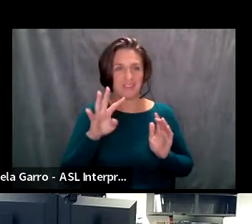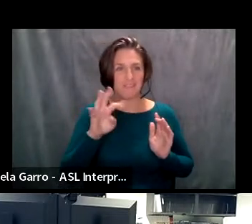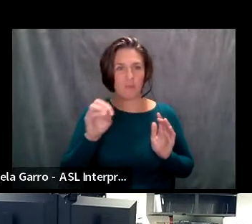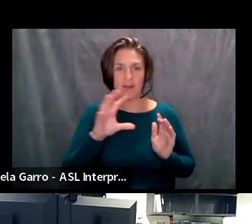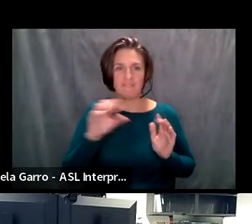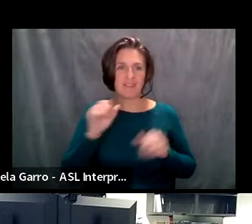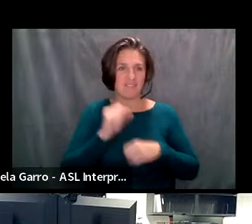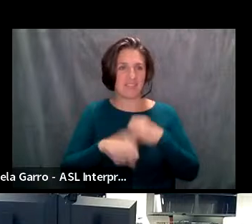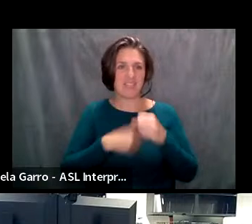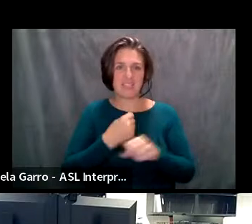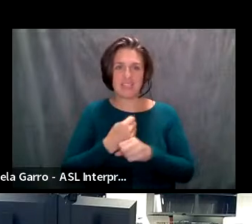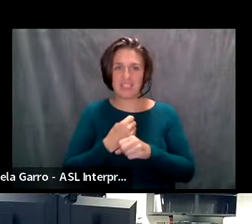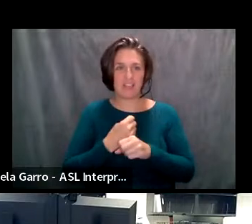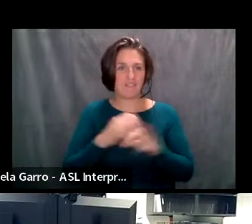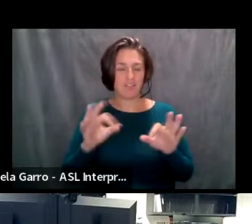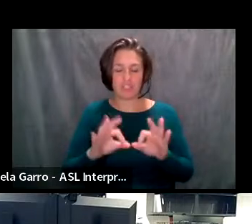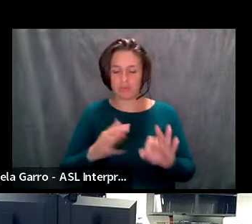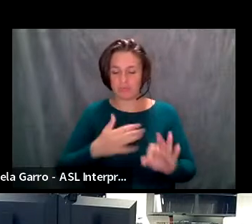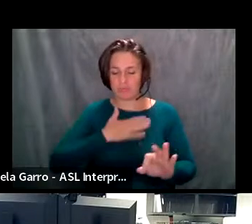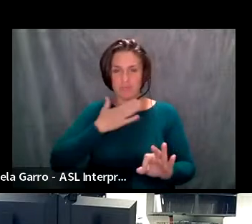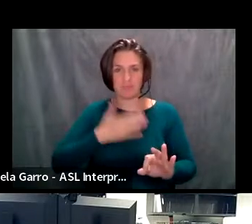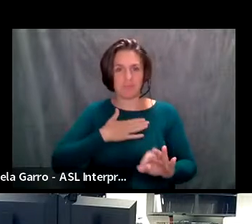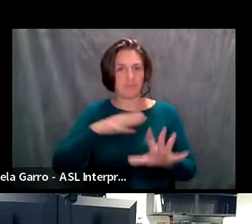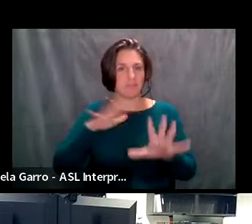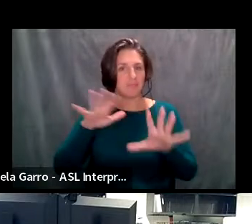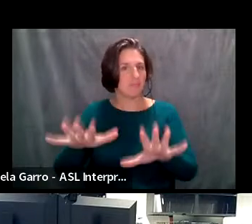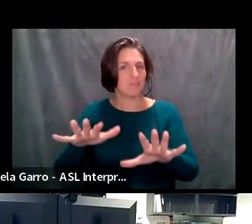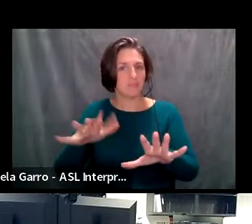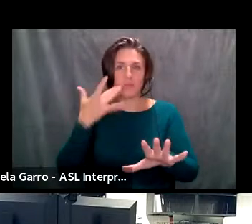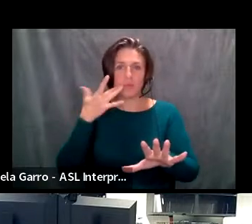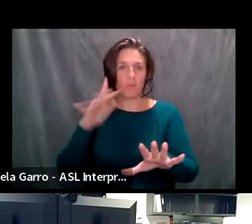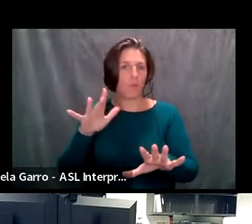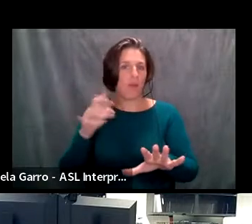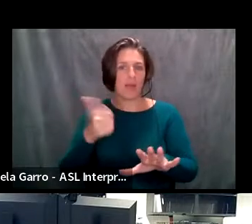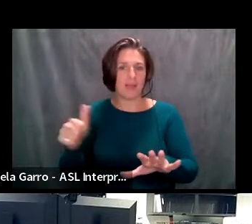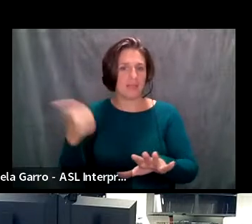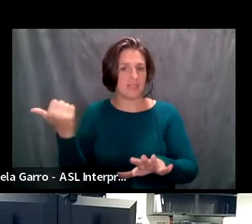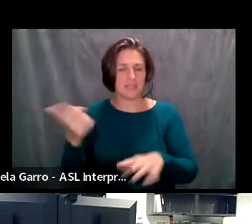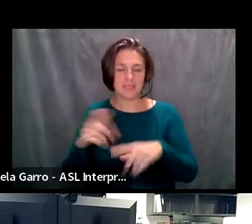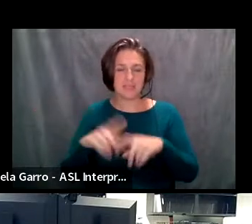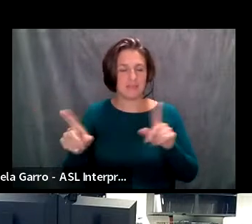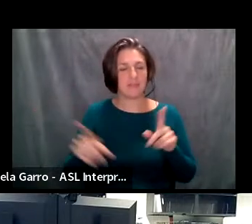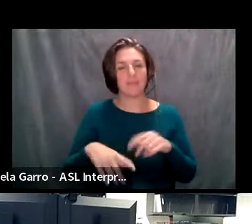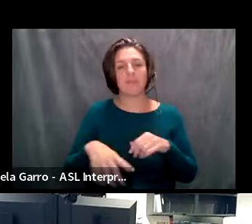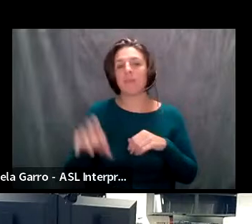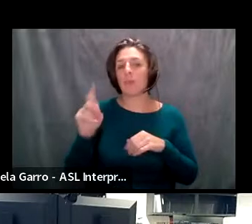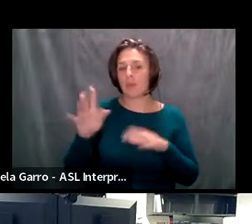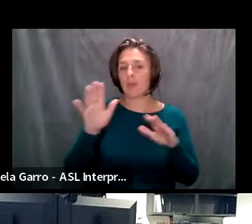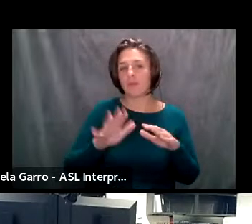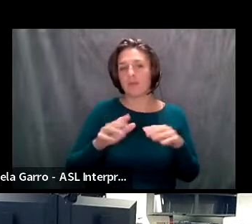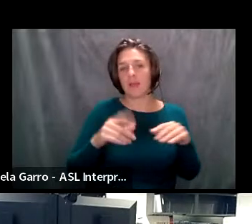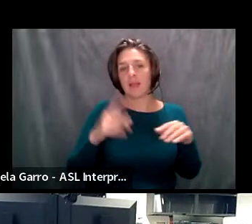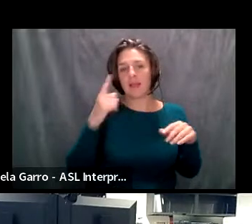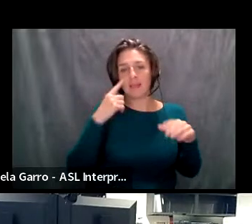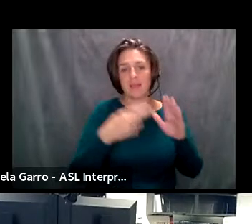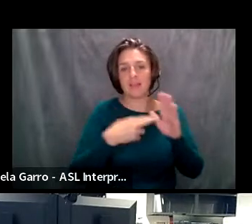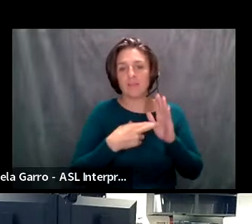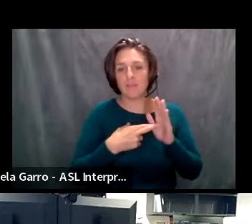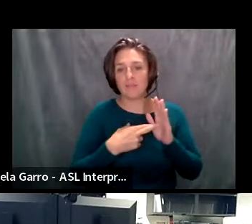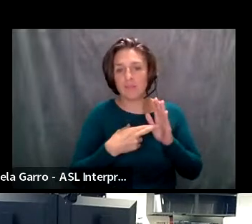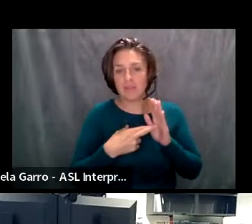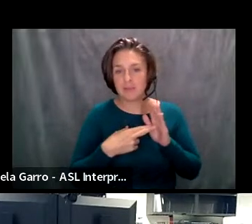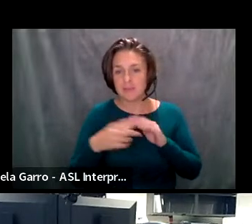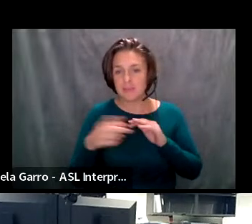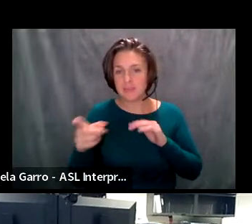We're incredibly happy. We don't want Yeah. anything different. Okay. Awesome. Thank you. I think Representative Pantua had something. Go